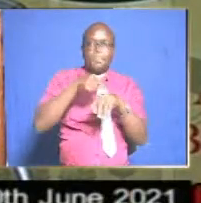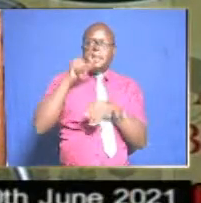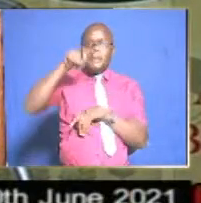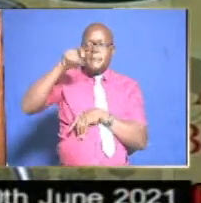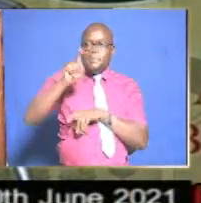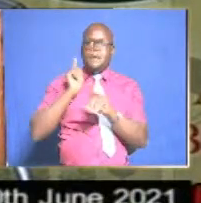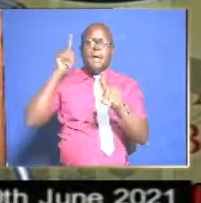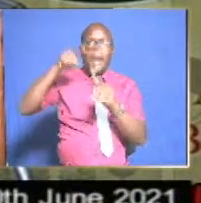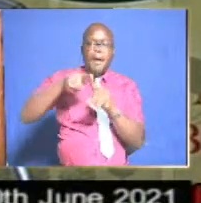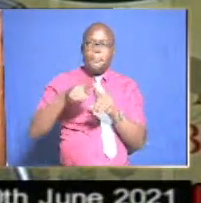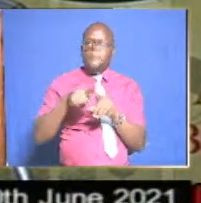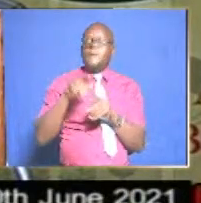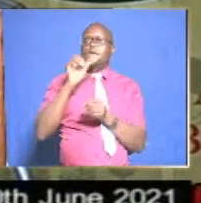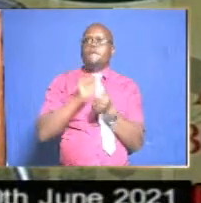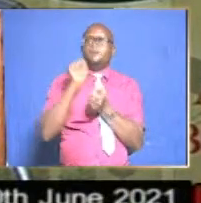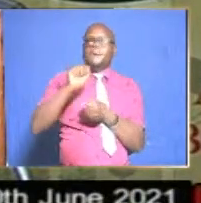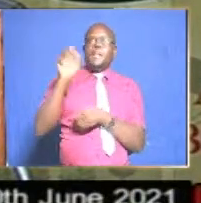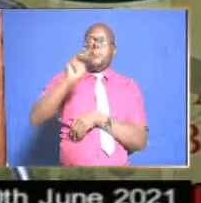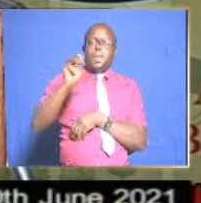than